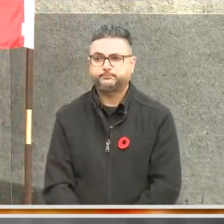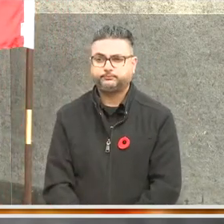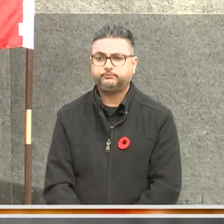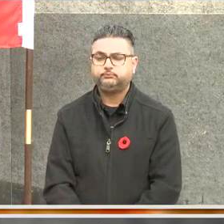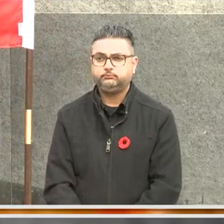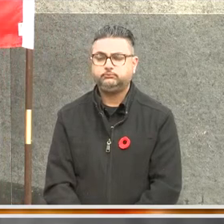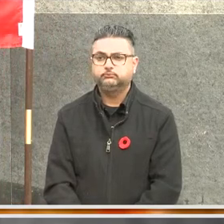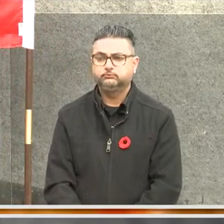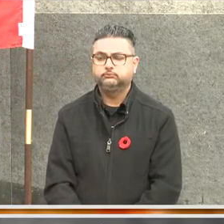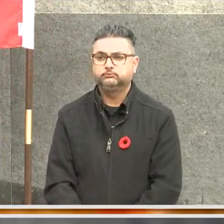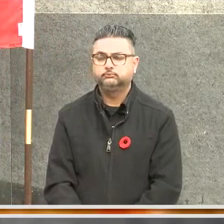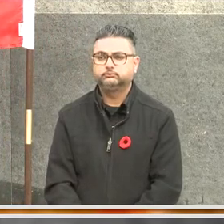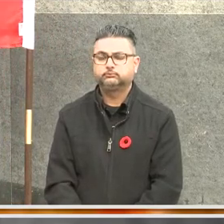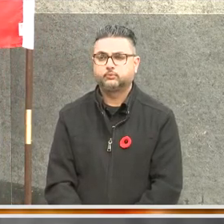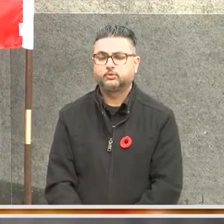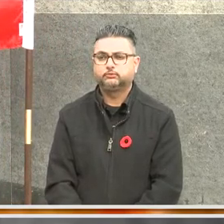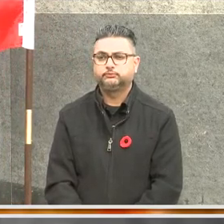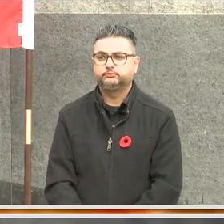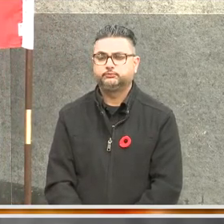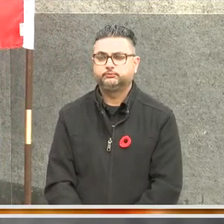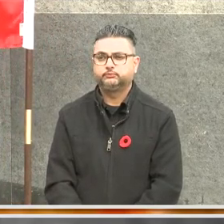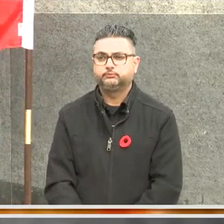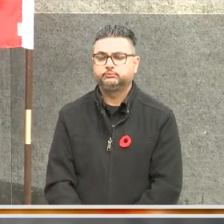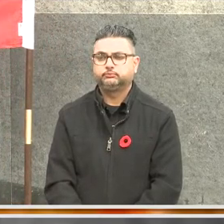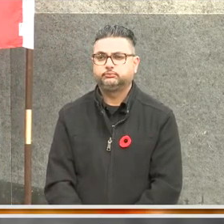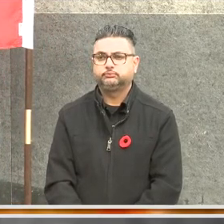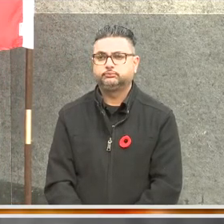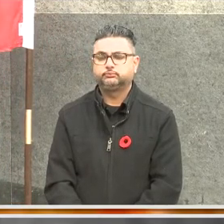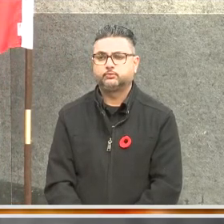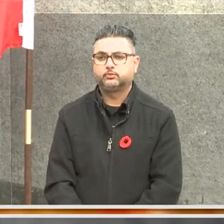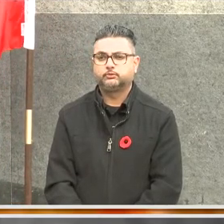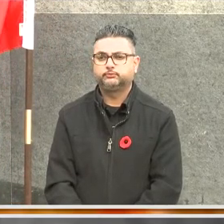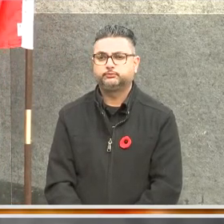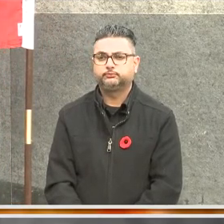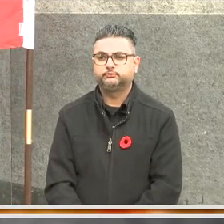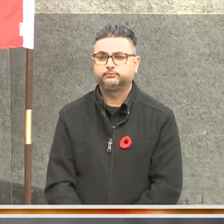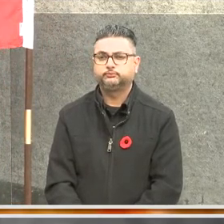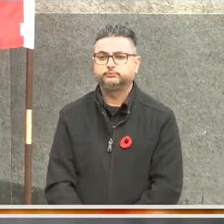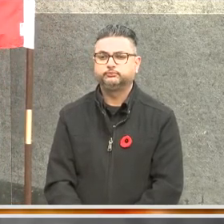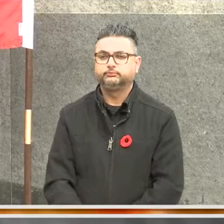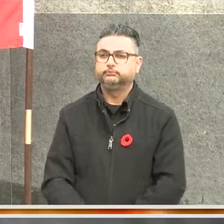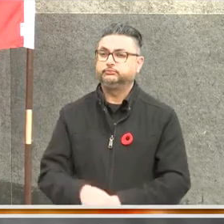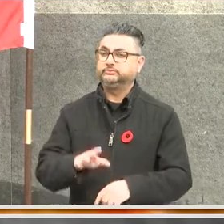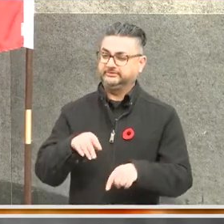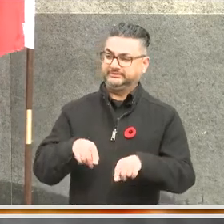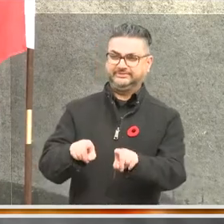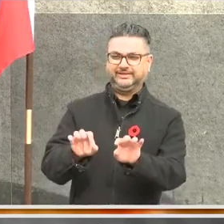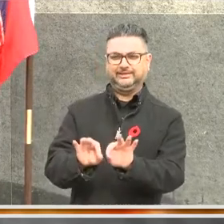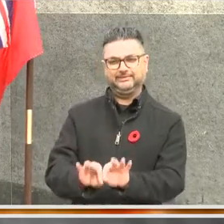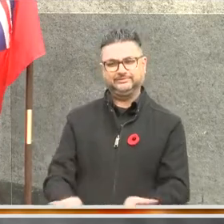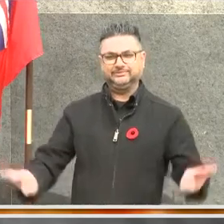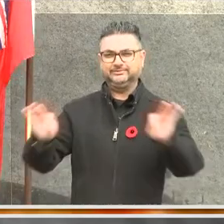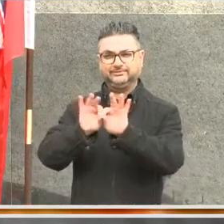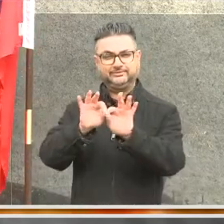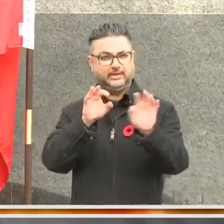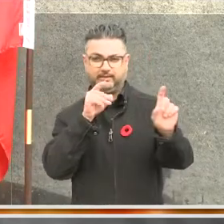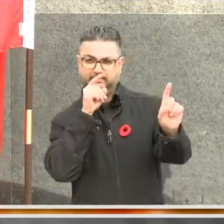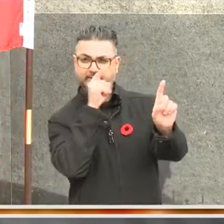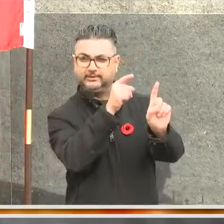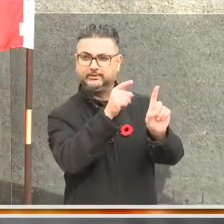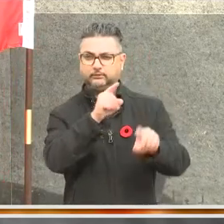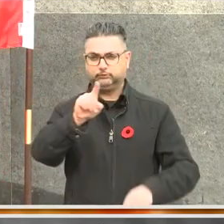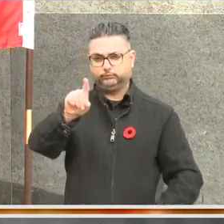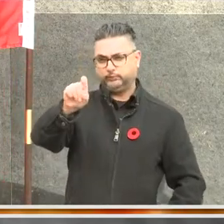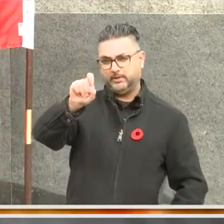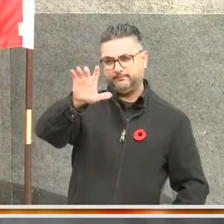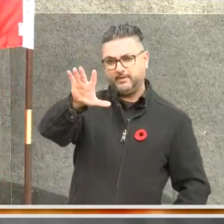liberté. During this important mission, 158 Canadian Armed Forces members died, as well as 7 Canadian